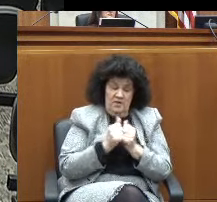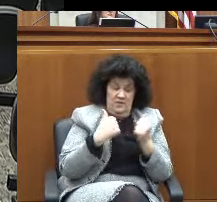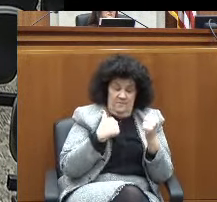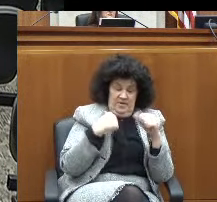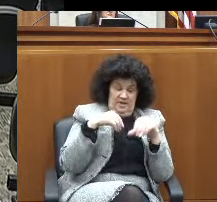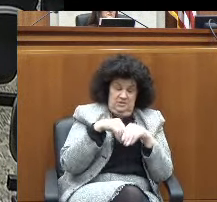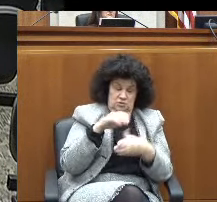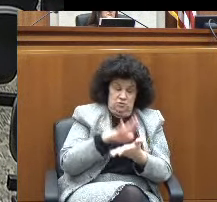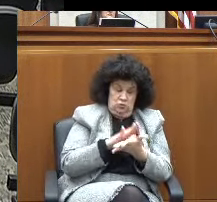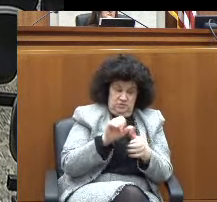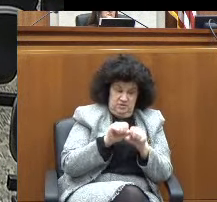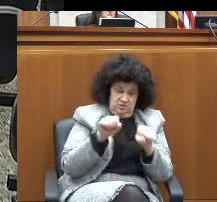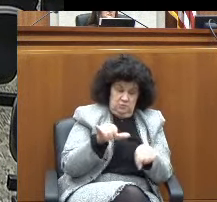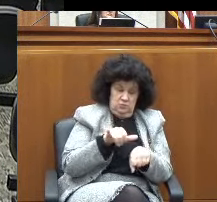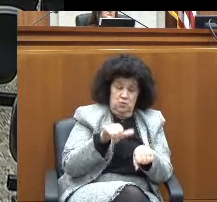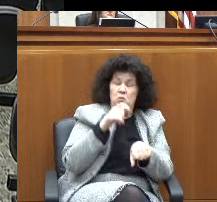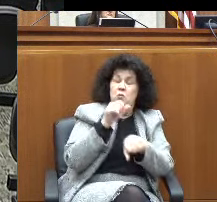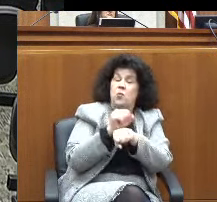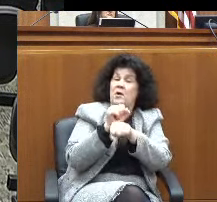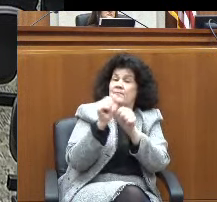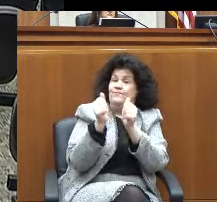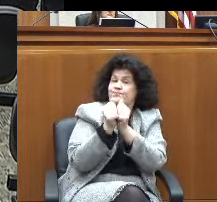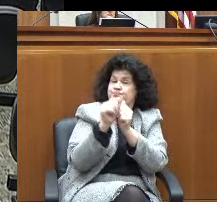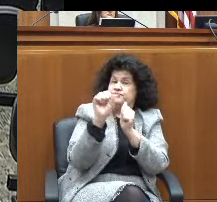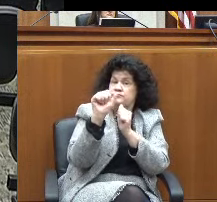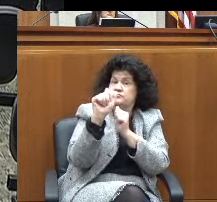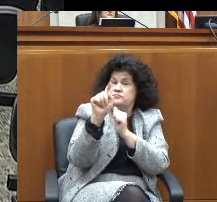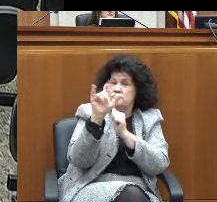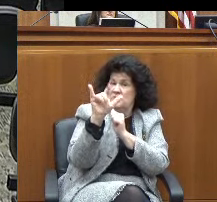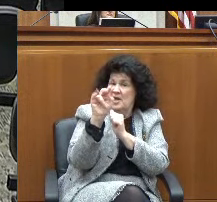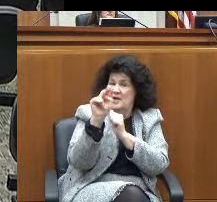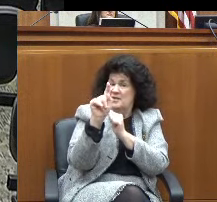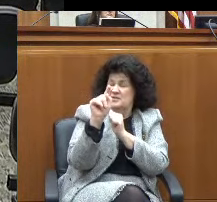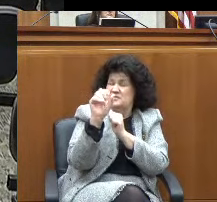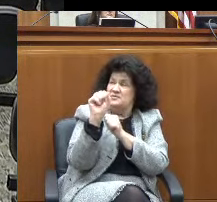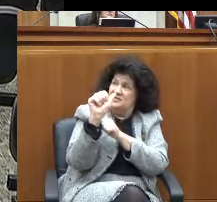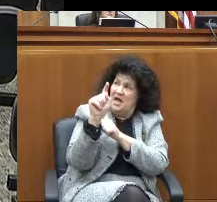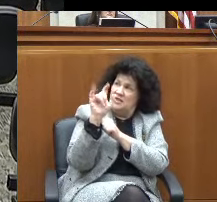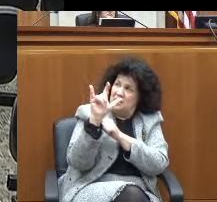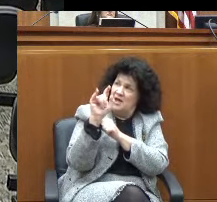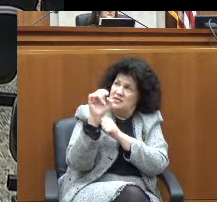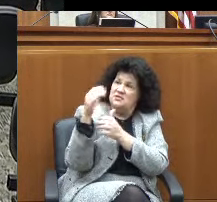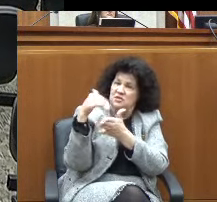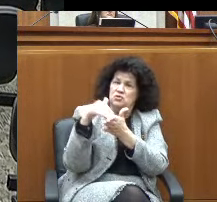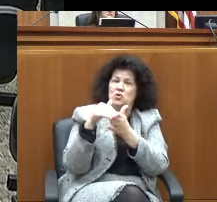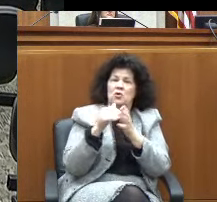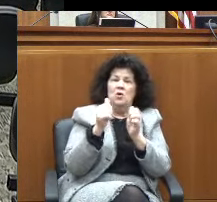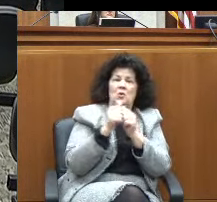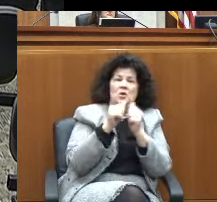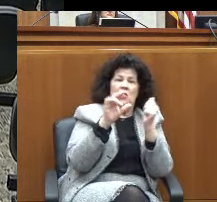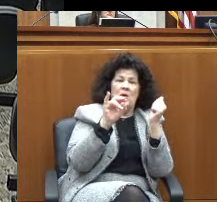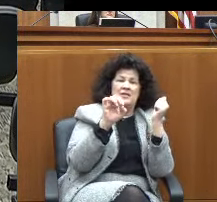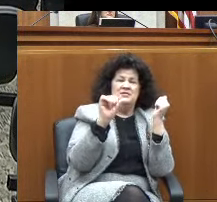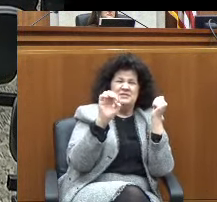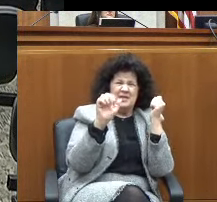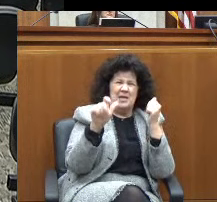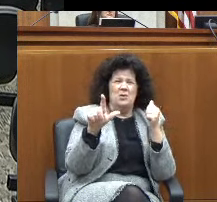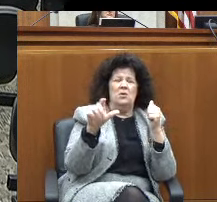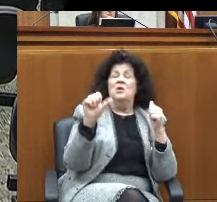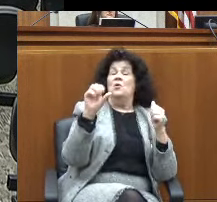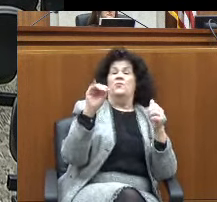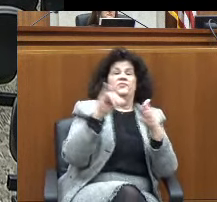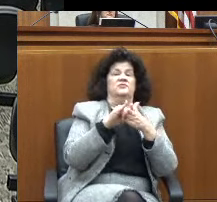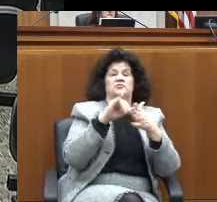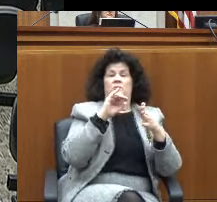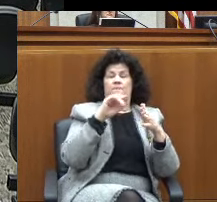Satellite Center, that are helping develop some plans along with Ronnie Seal, so our career technical person. So it's been